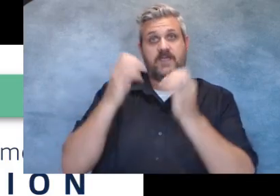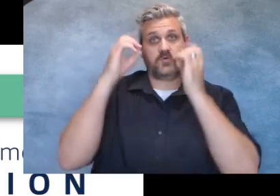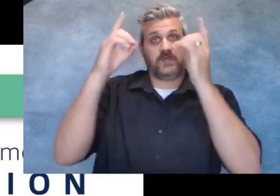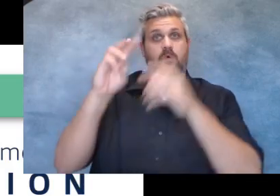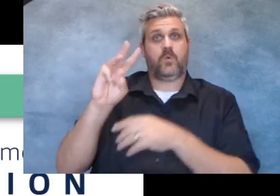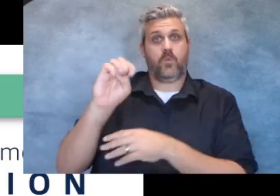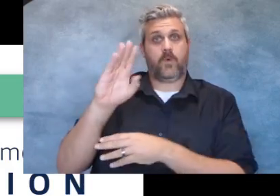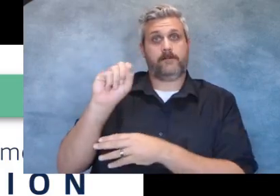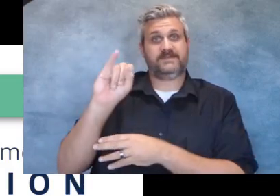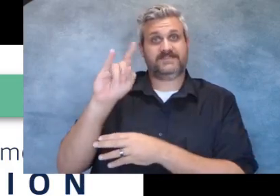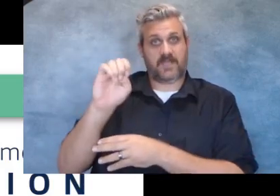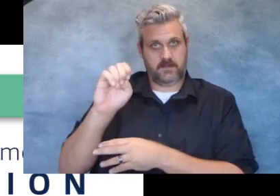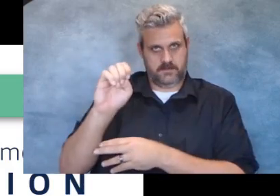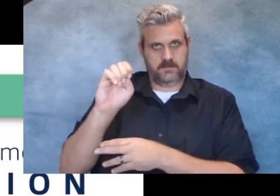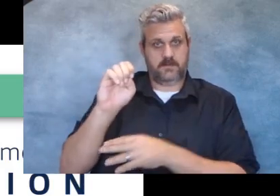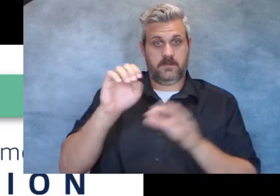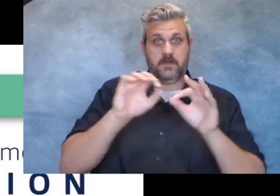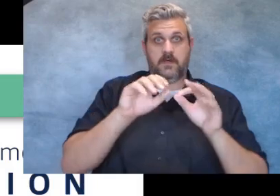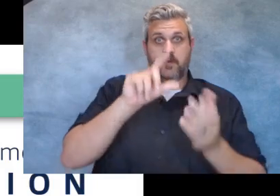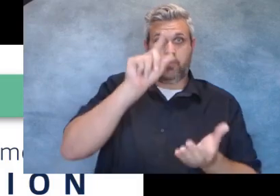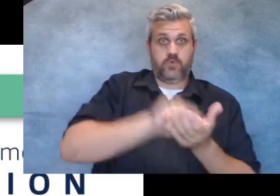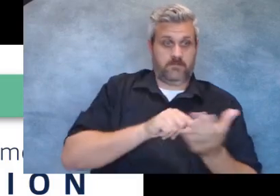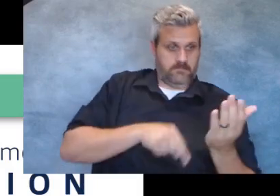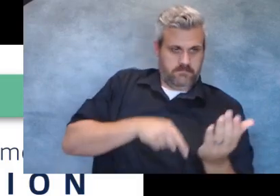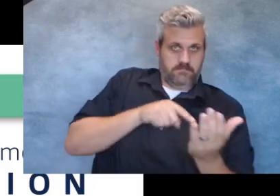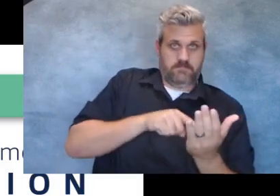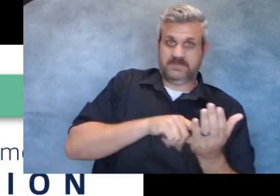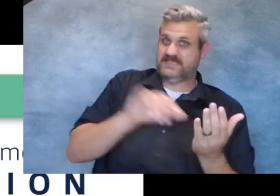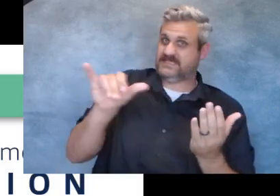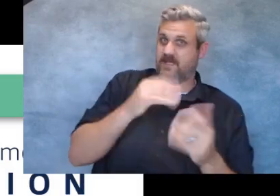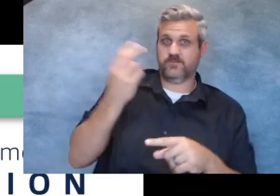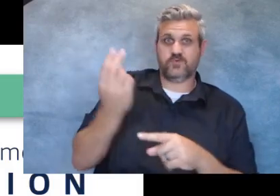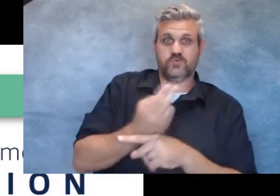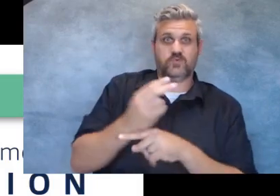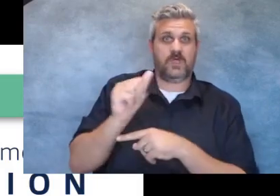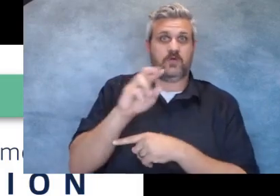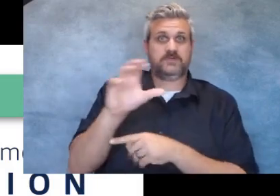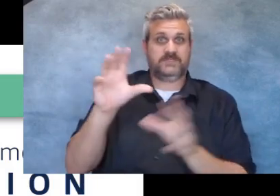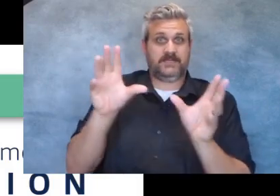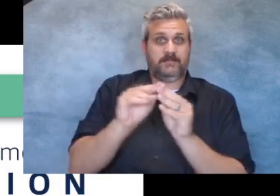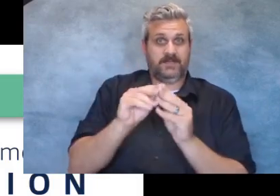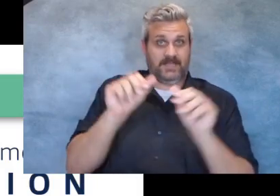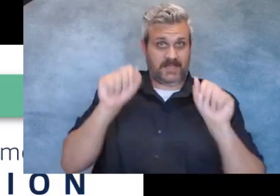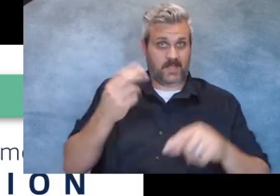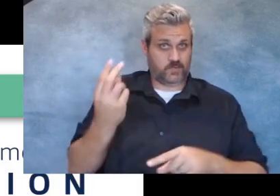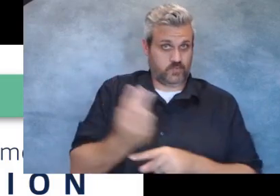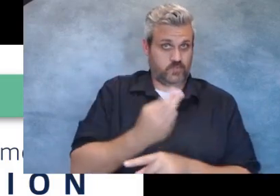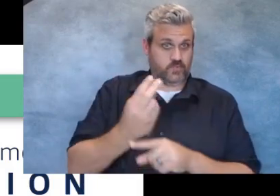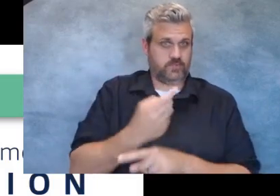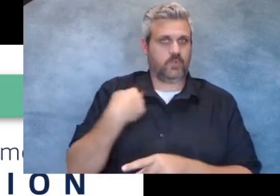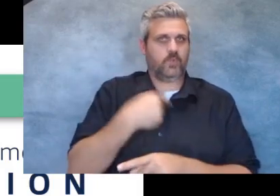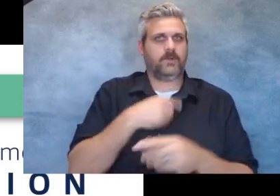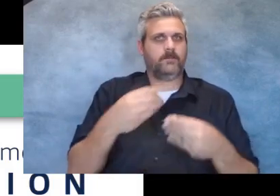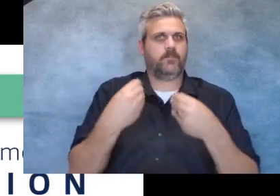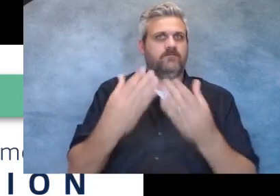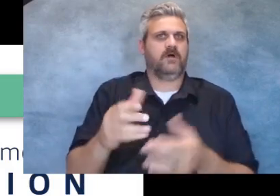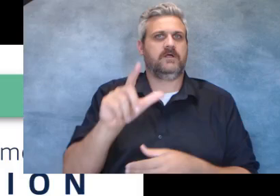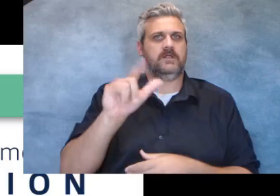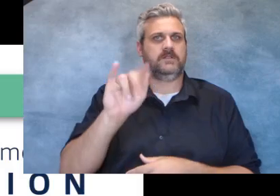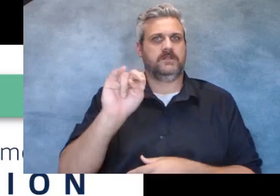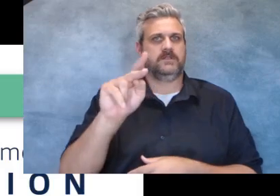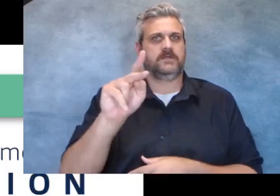to follow along with the actual form that will be used in the ARC meeting. The link is provided here.